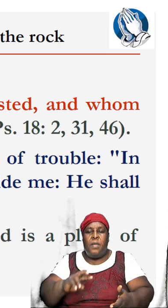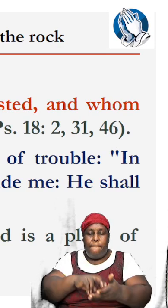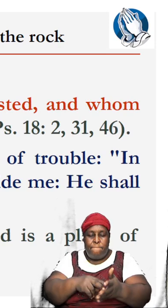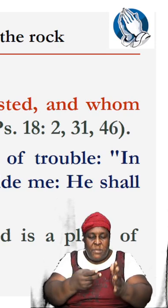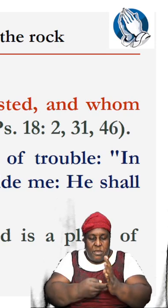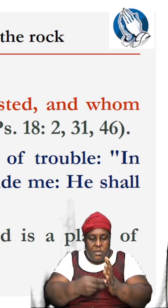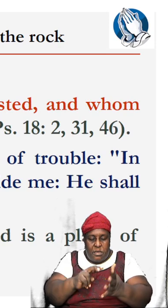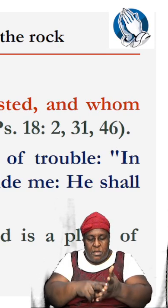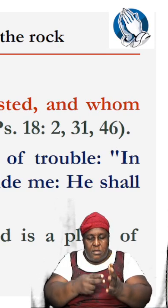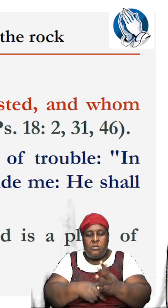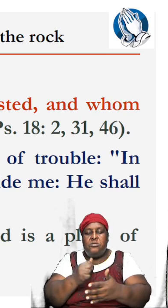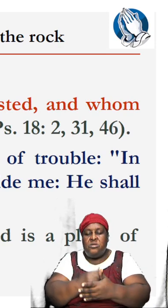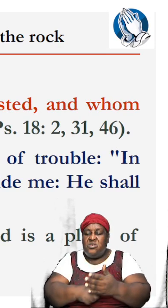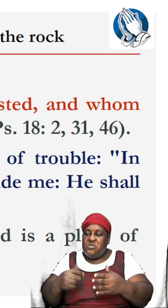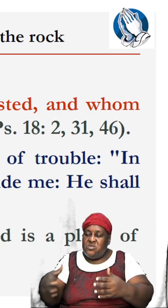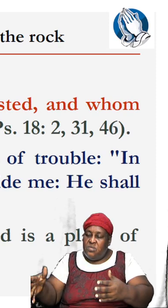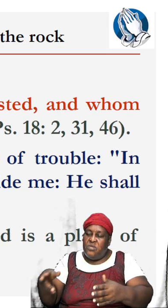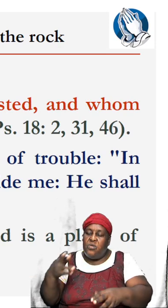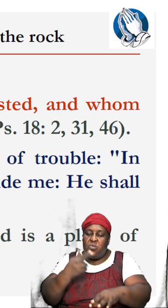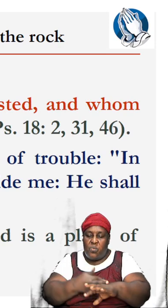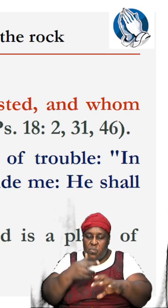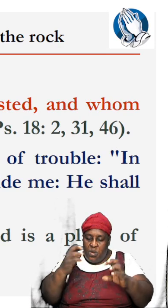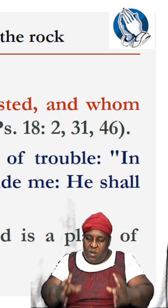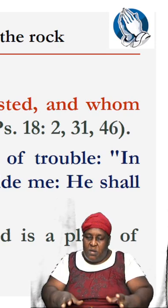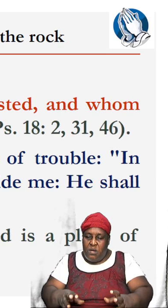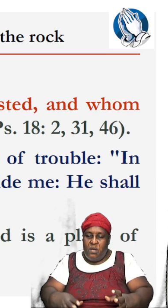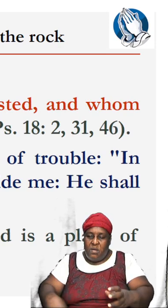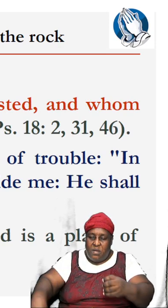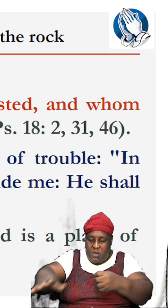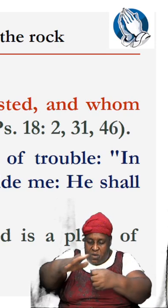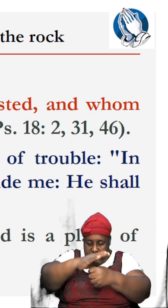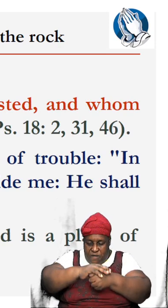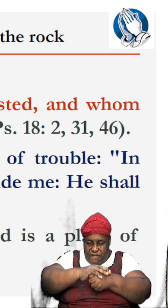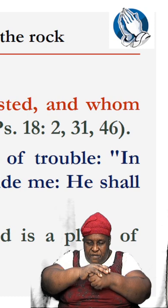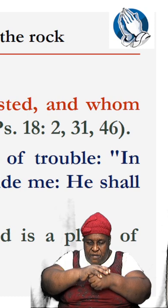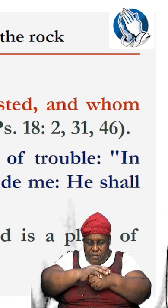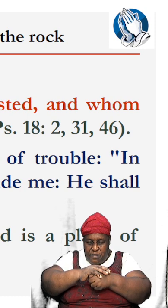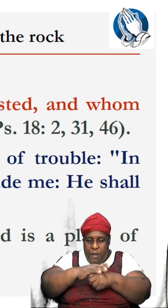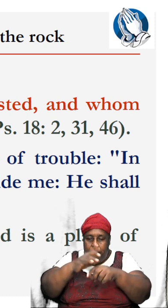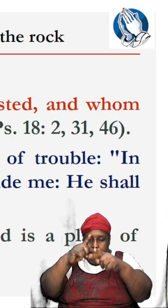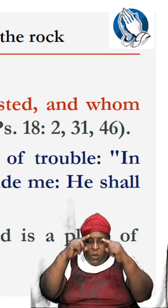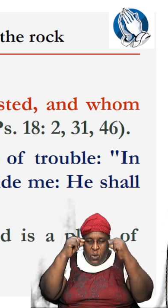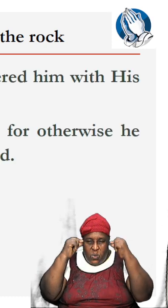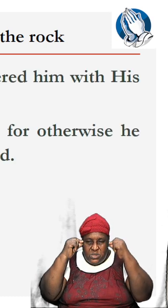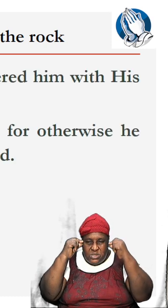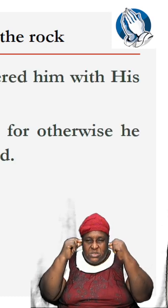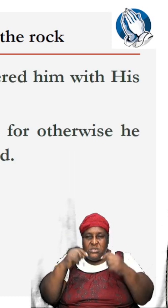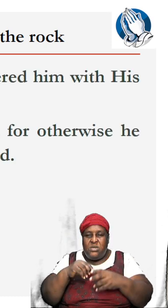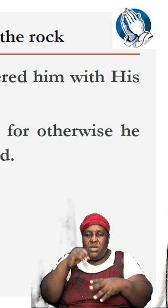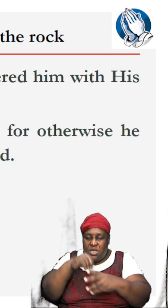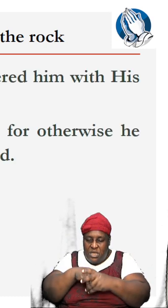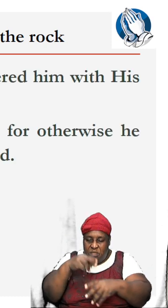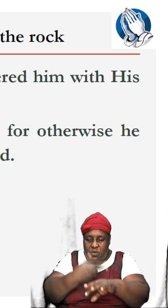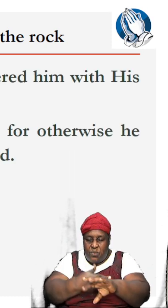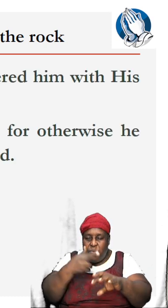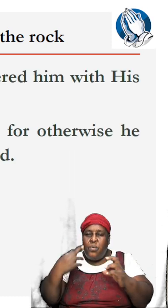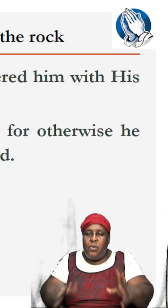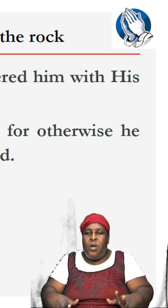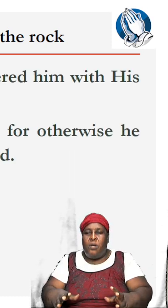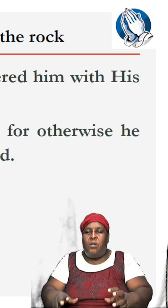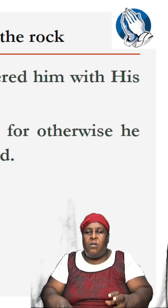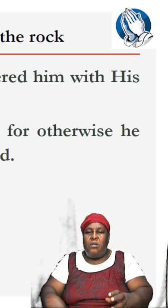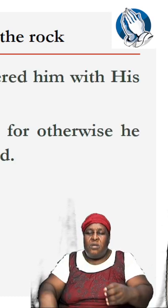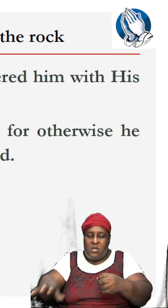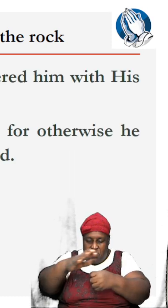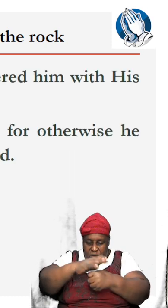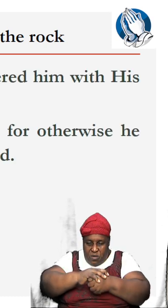represented something. And the rock was going to cover him, or better yet, in the rock, he was going to